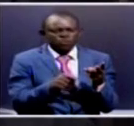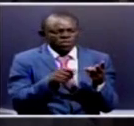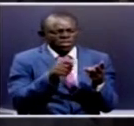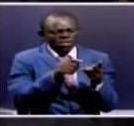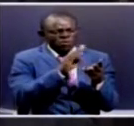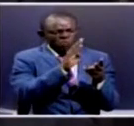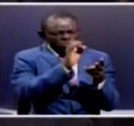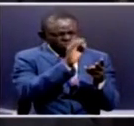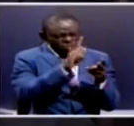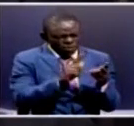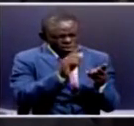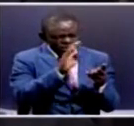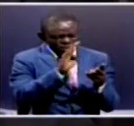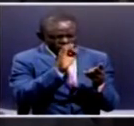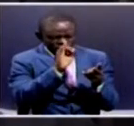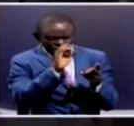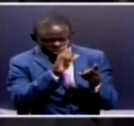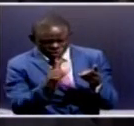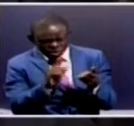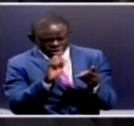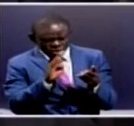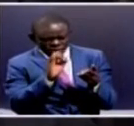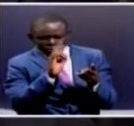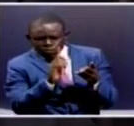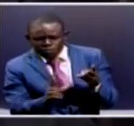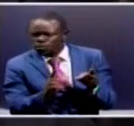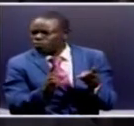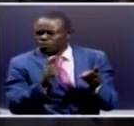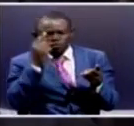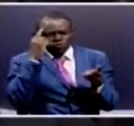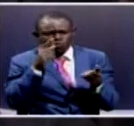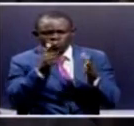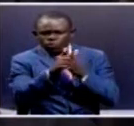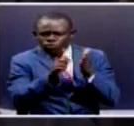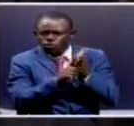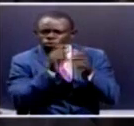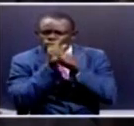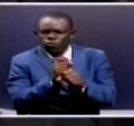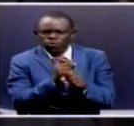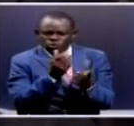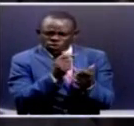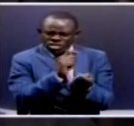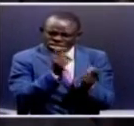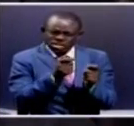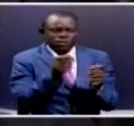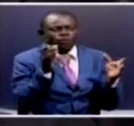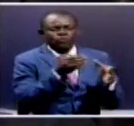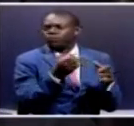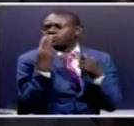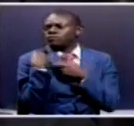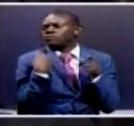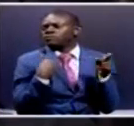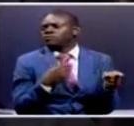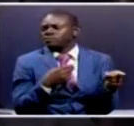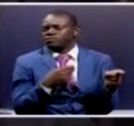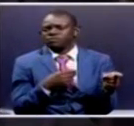these pieces of legislation. That's what it is dealing with. And it is dealing with the consensus building. That's why it says